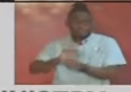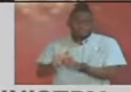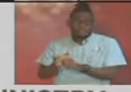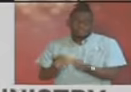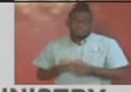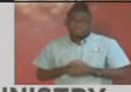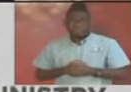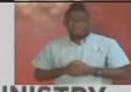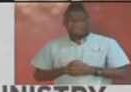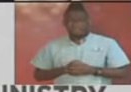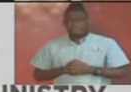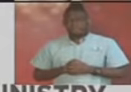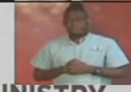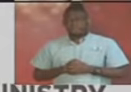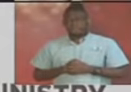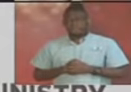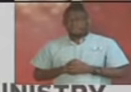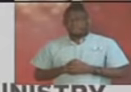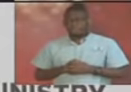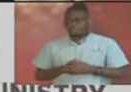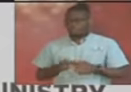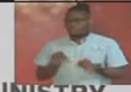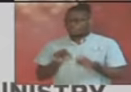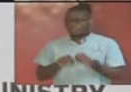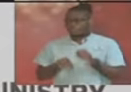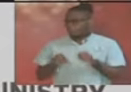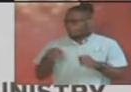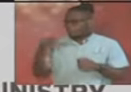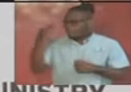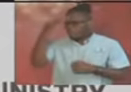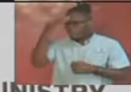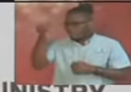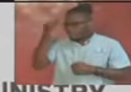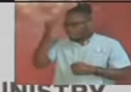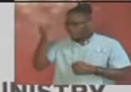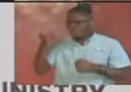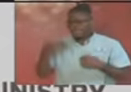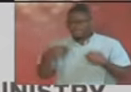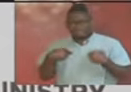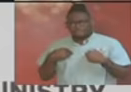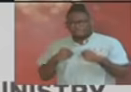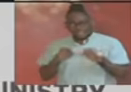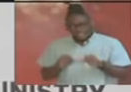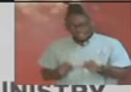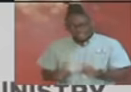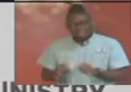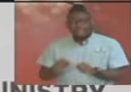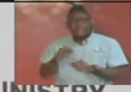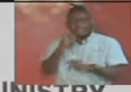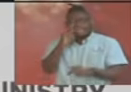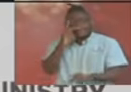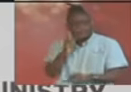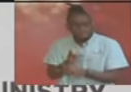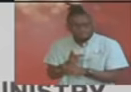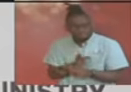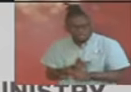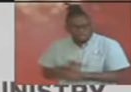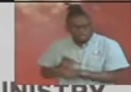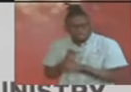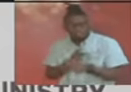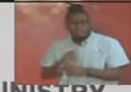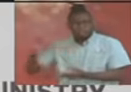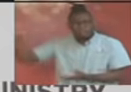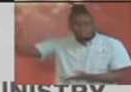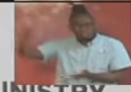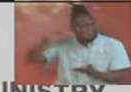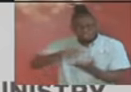issue of the variants is one of the reasons we want to continue to be vigilant and continue to, to wear